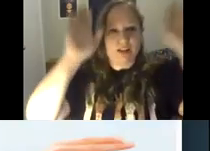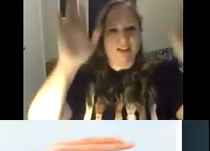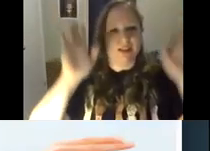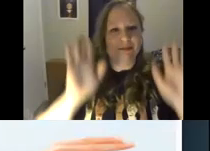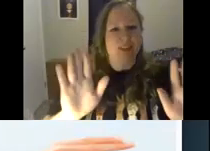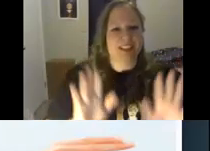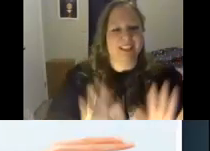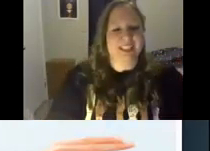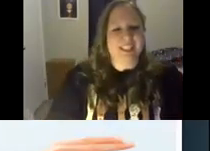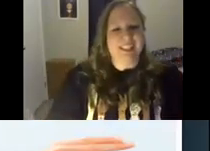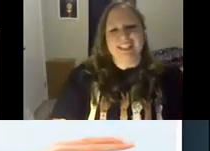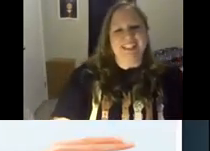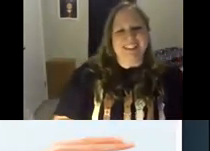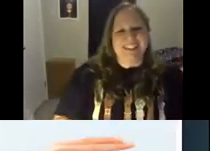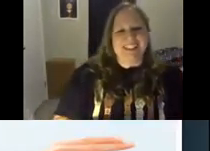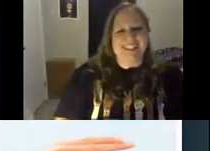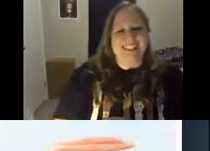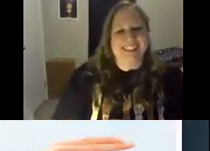Awesome.